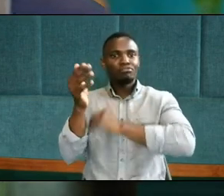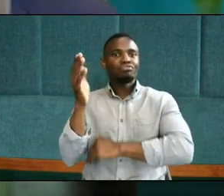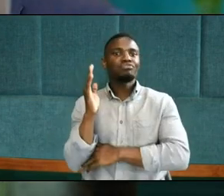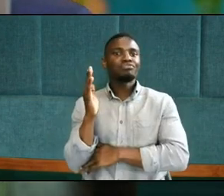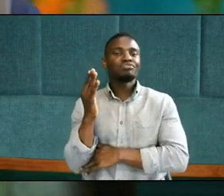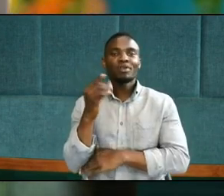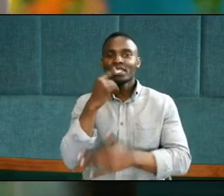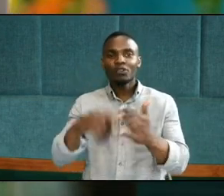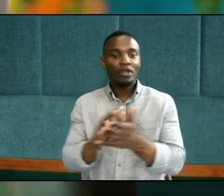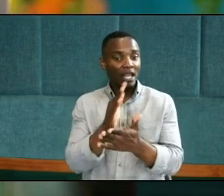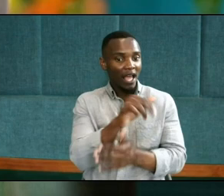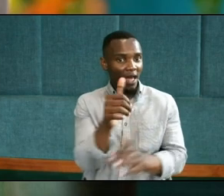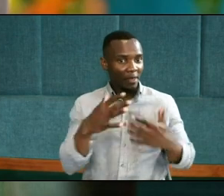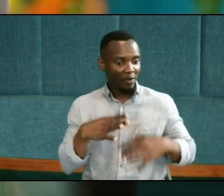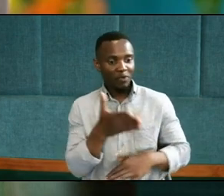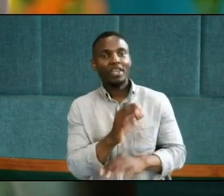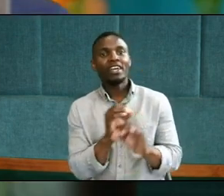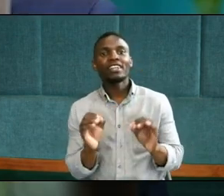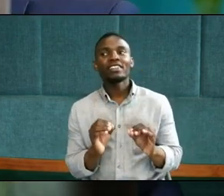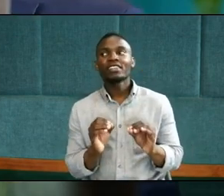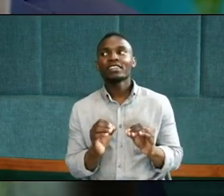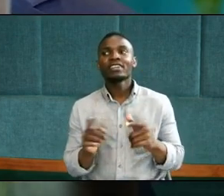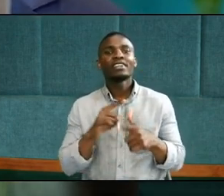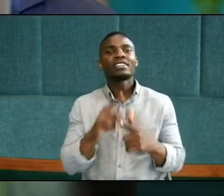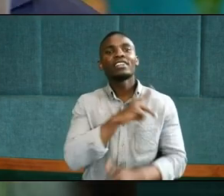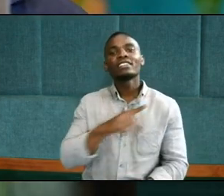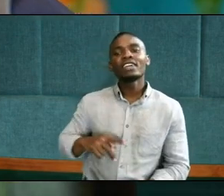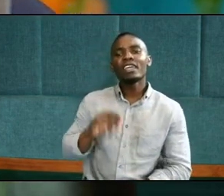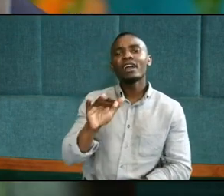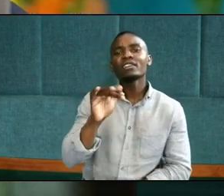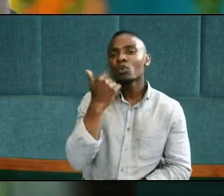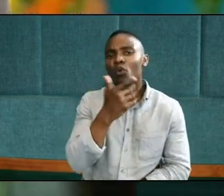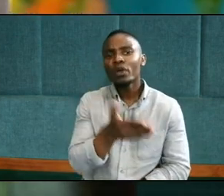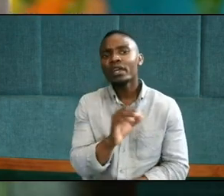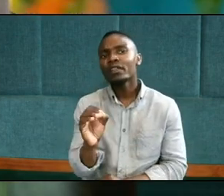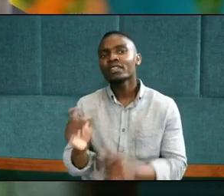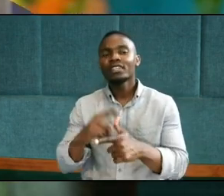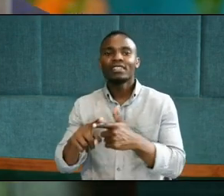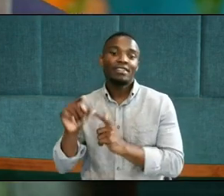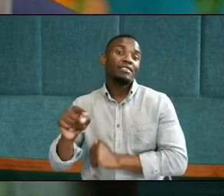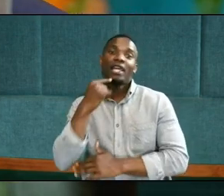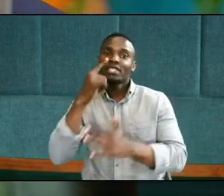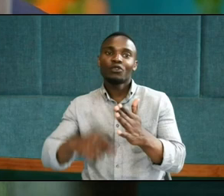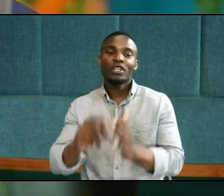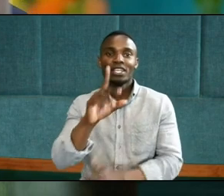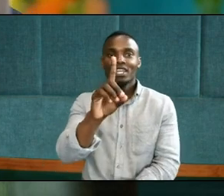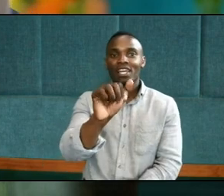Some people should be with us here, they're not here. Who are not here? Daniel and his friends are not here. They're not